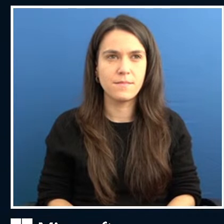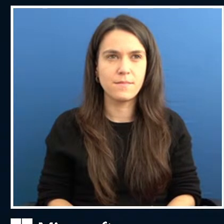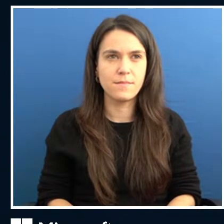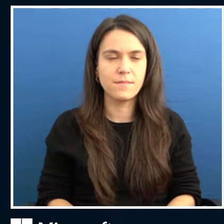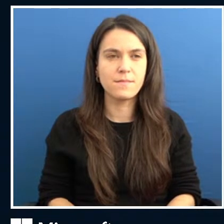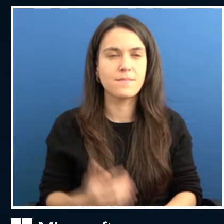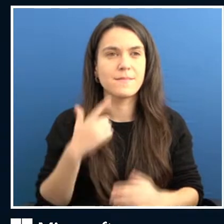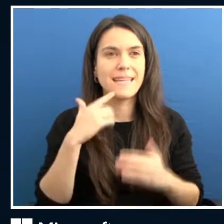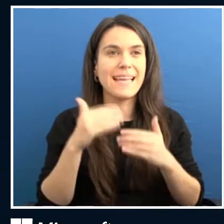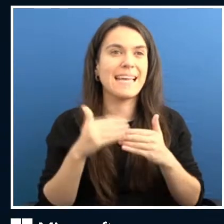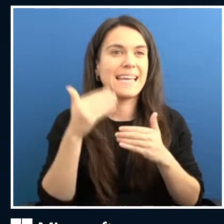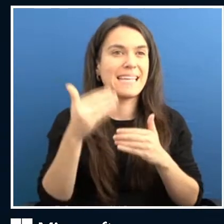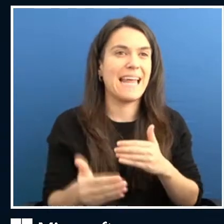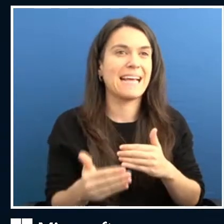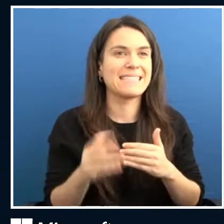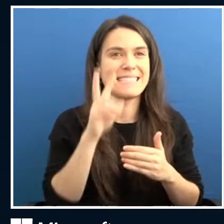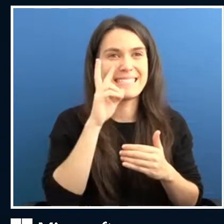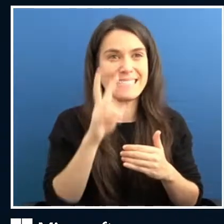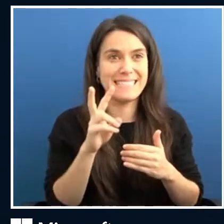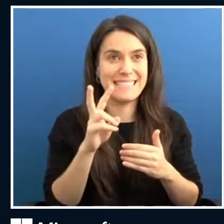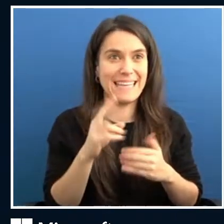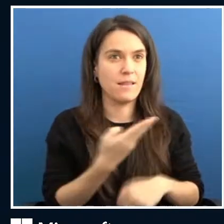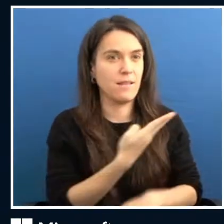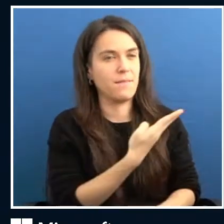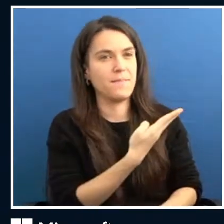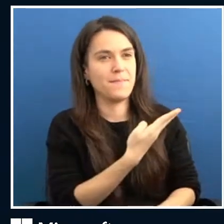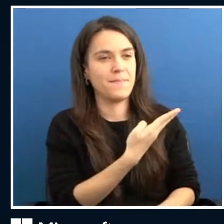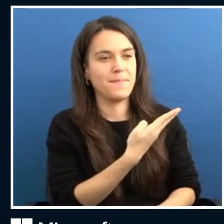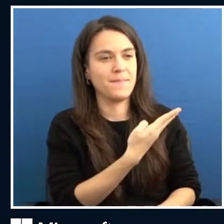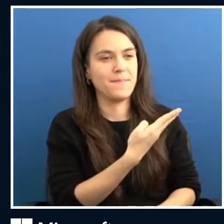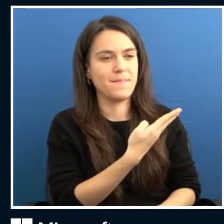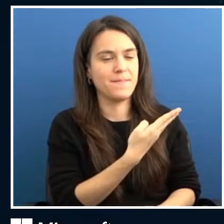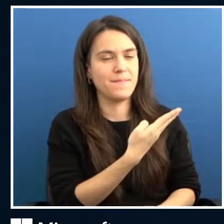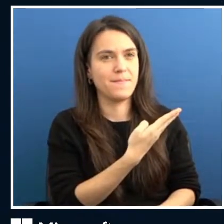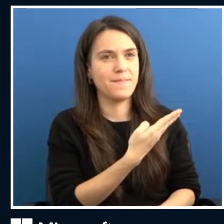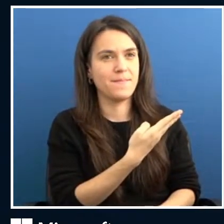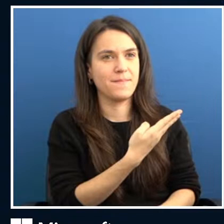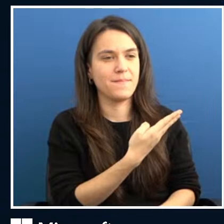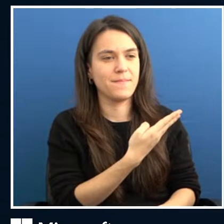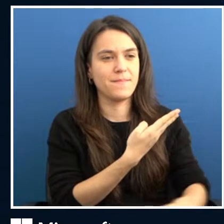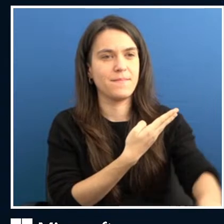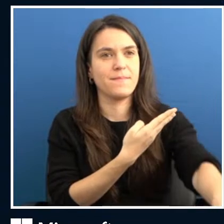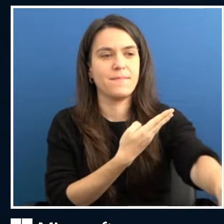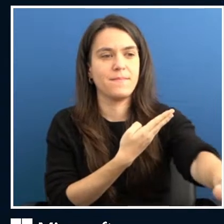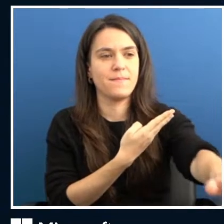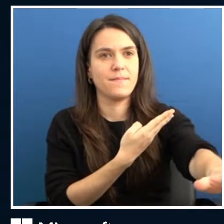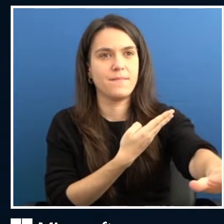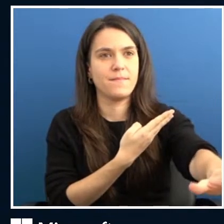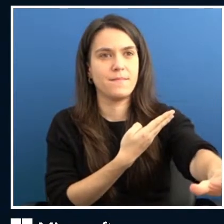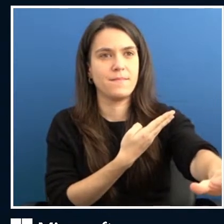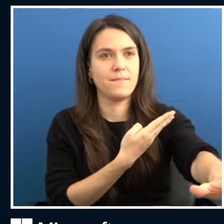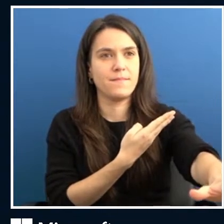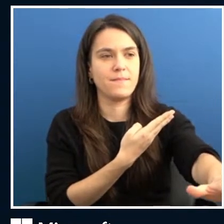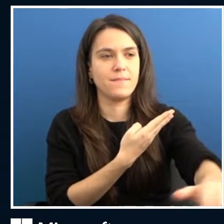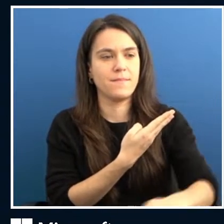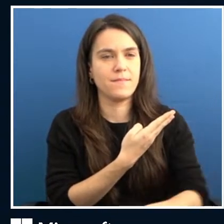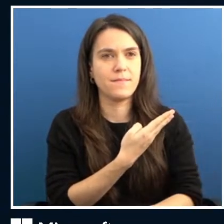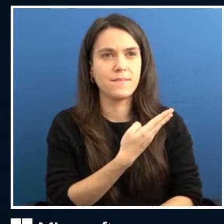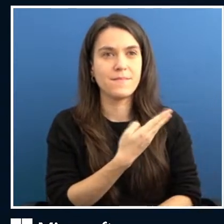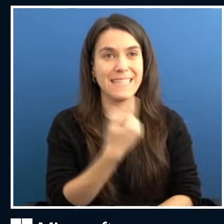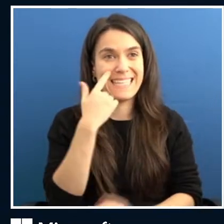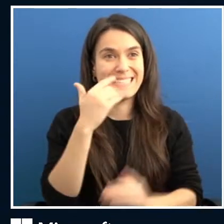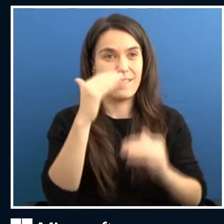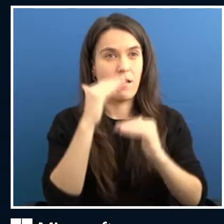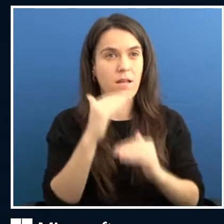and then we have this box, and then the maximum value over here is a 3, and then we come down, the maximum value